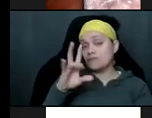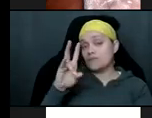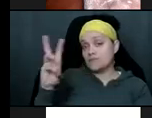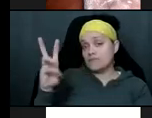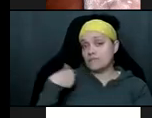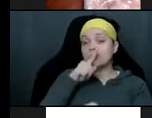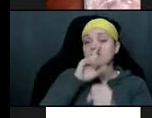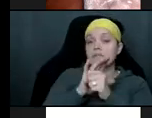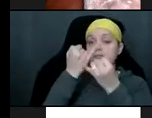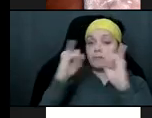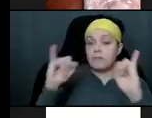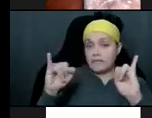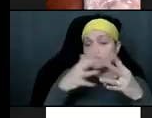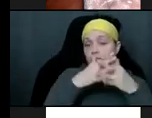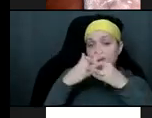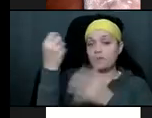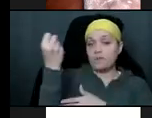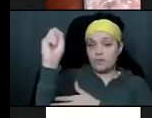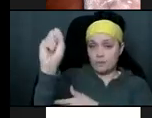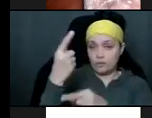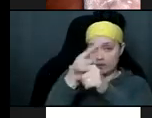declare independence. We have the American Revolution.